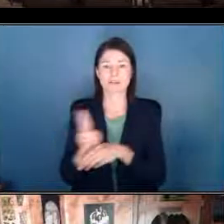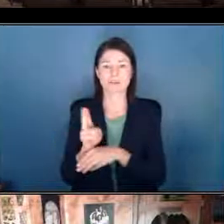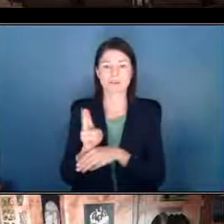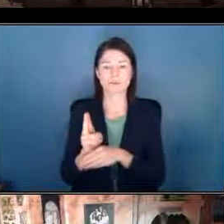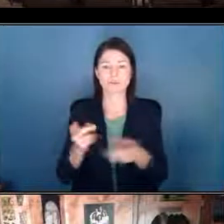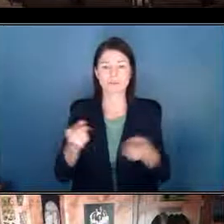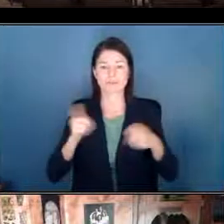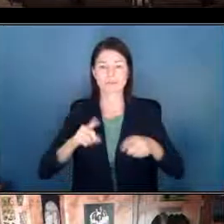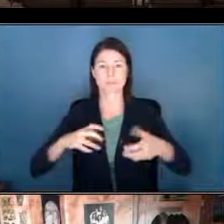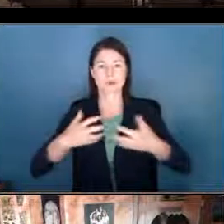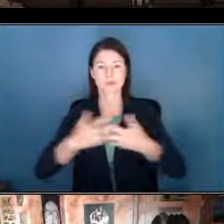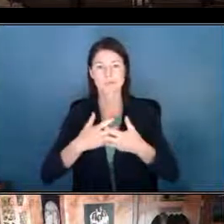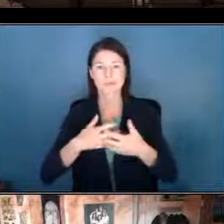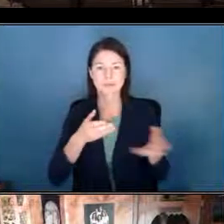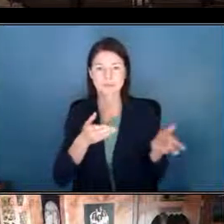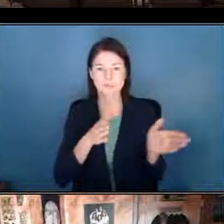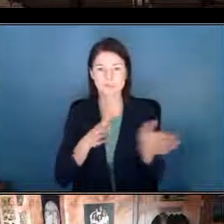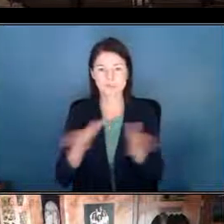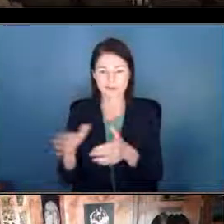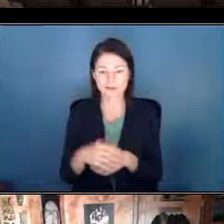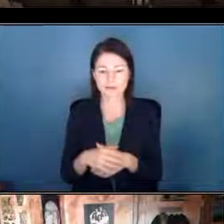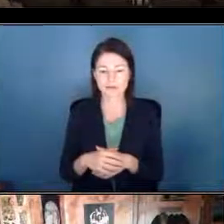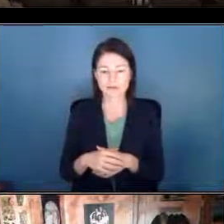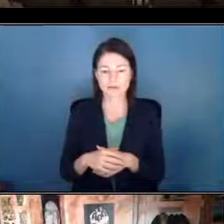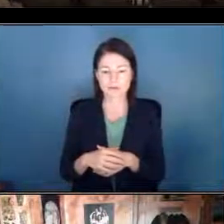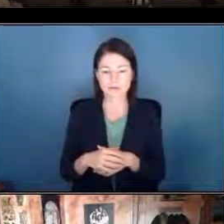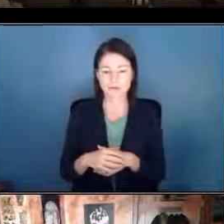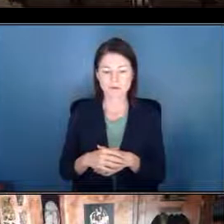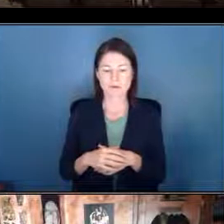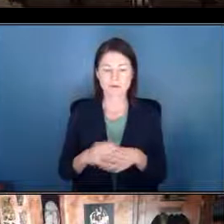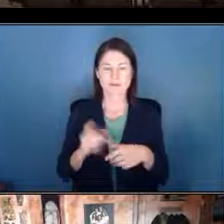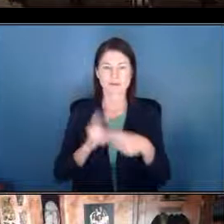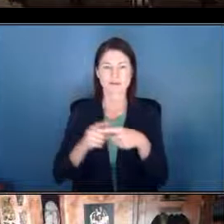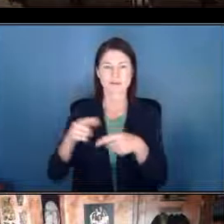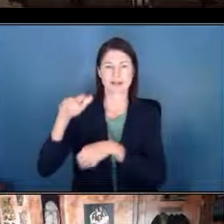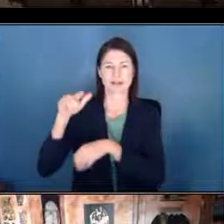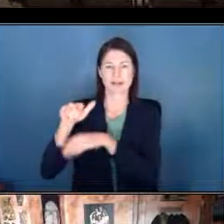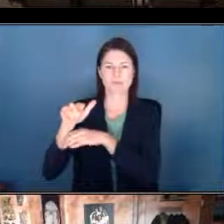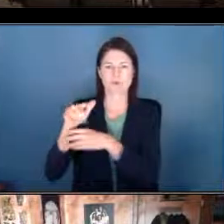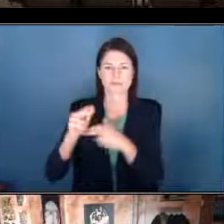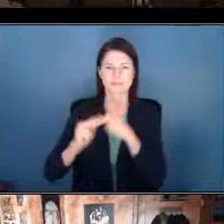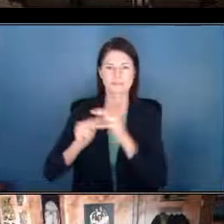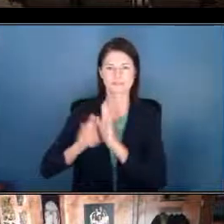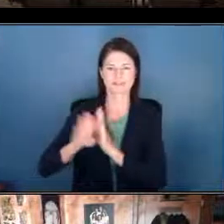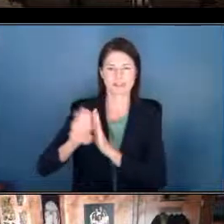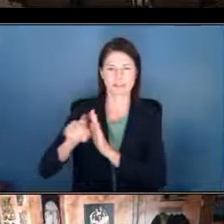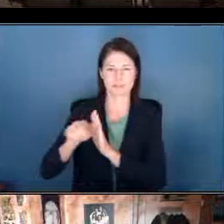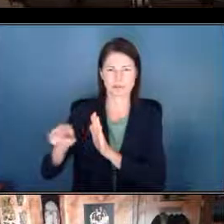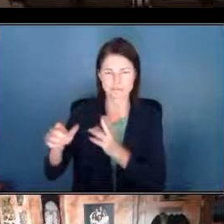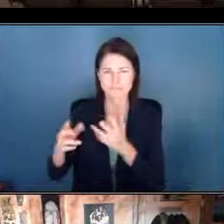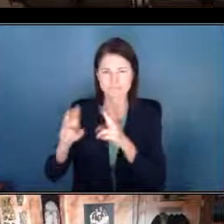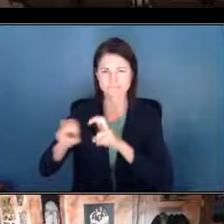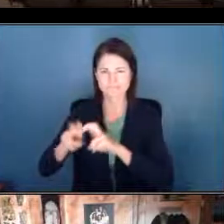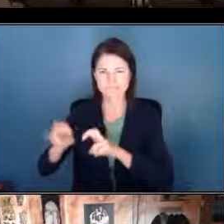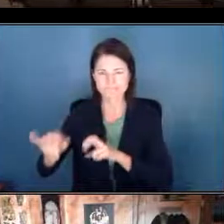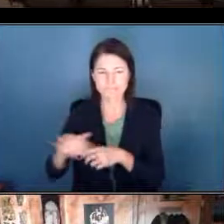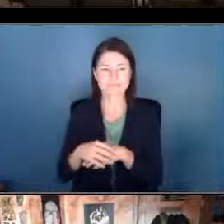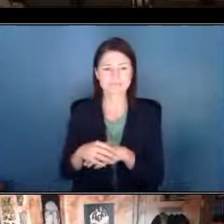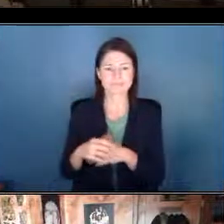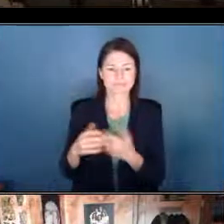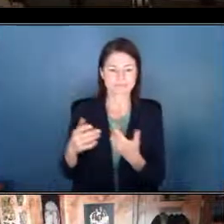well as safety evaluations of proposed development near airports. Advancements in electric aircraft,